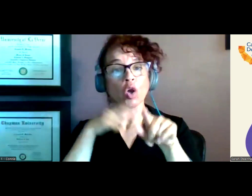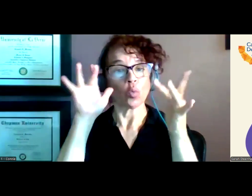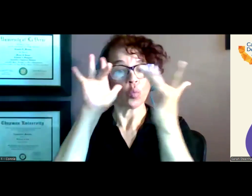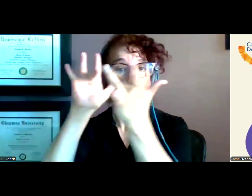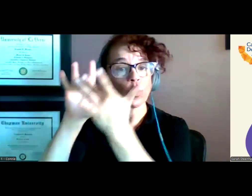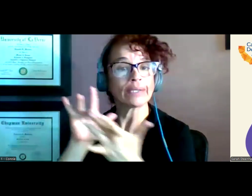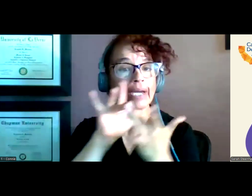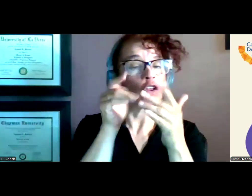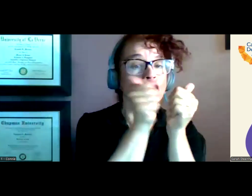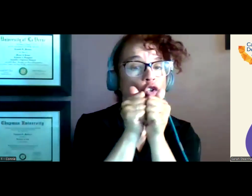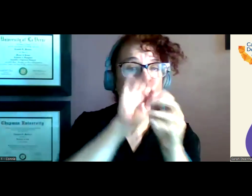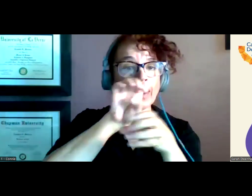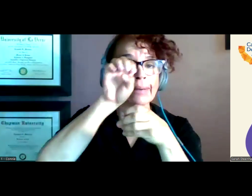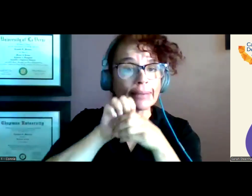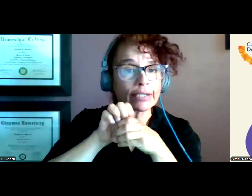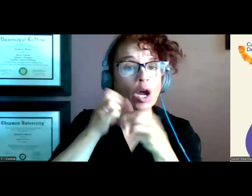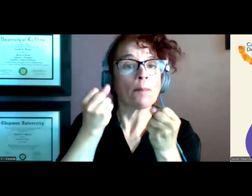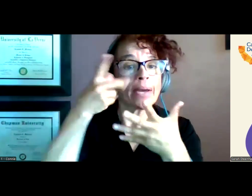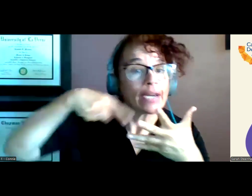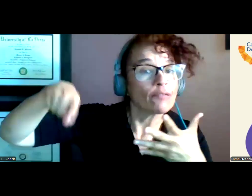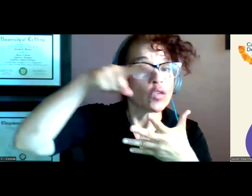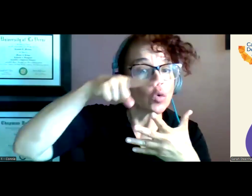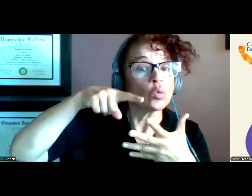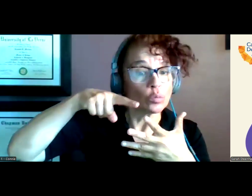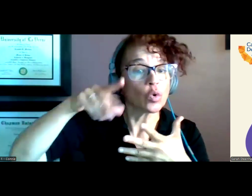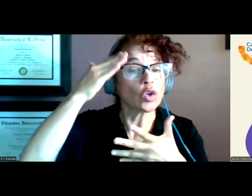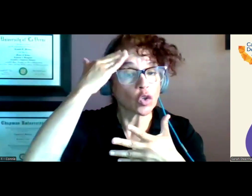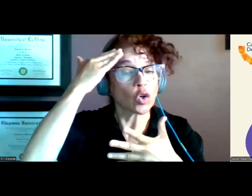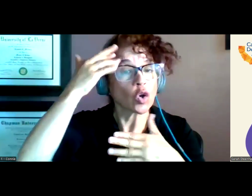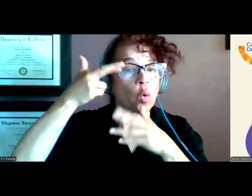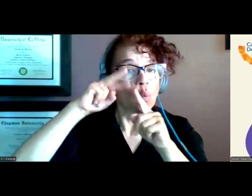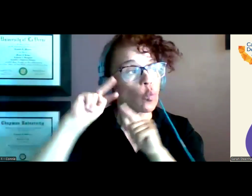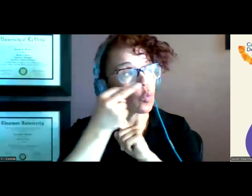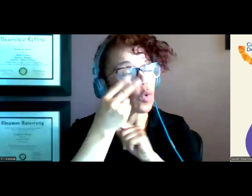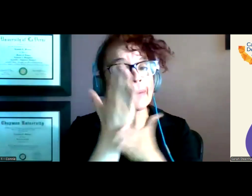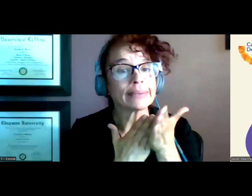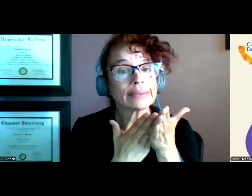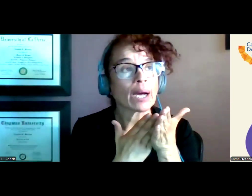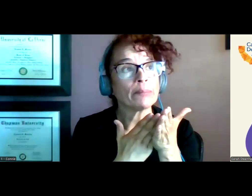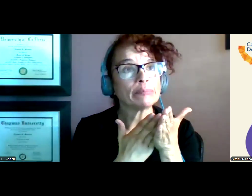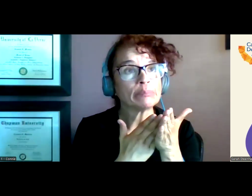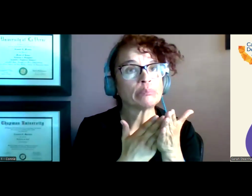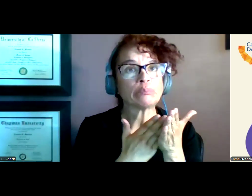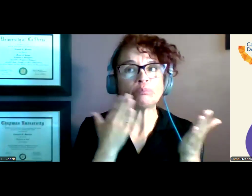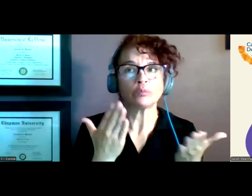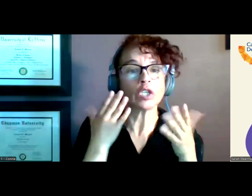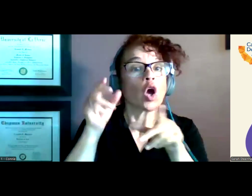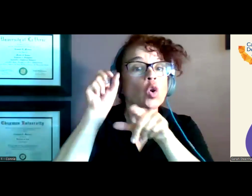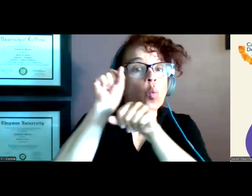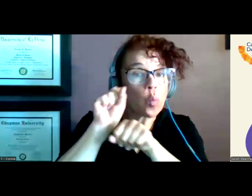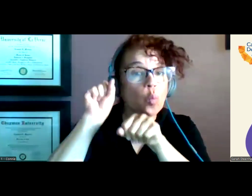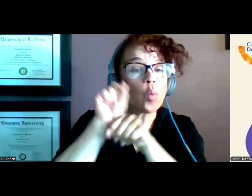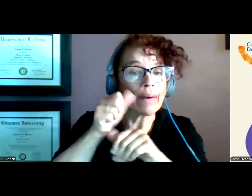out to get engagement from many of you, to reflect on some of the work that